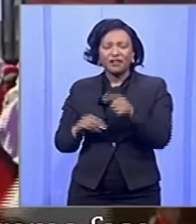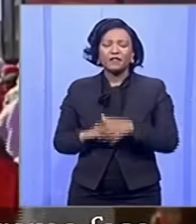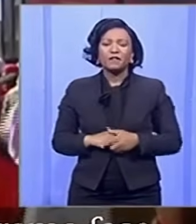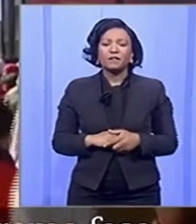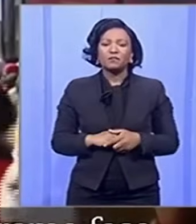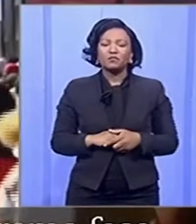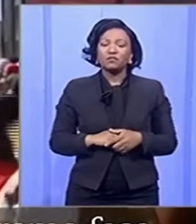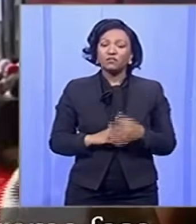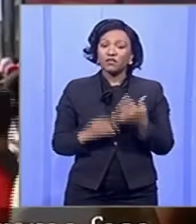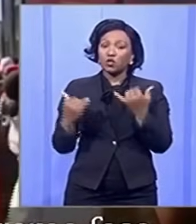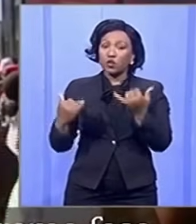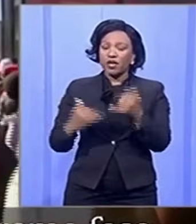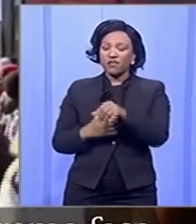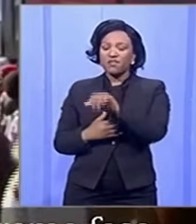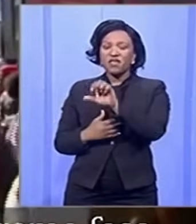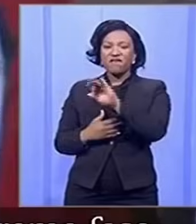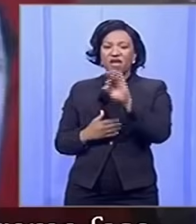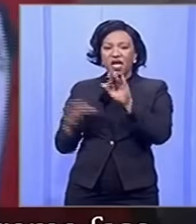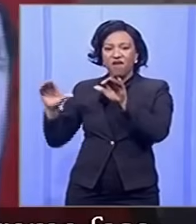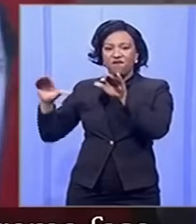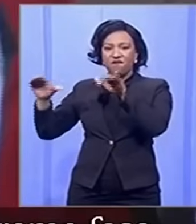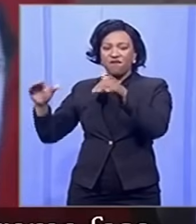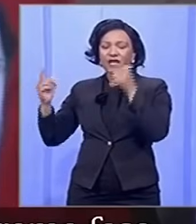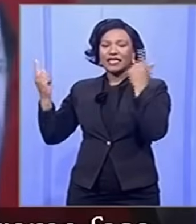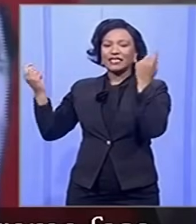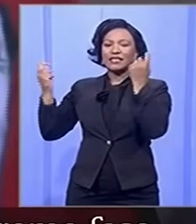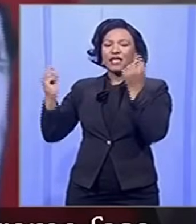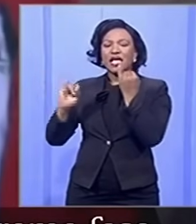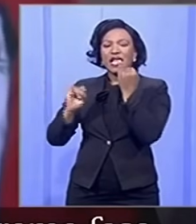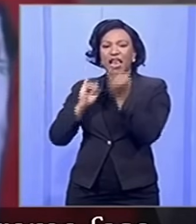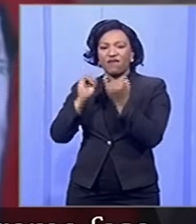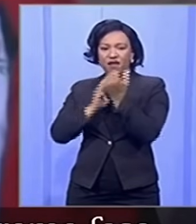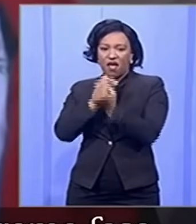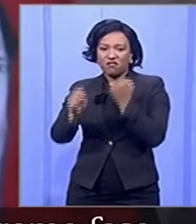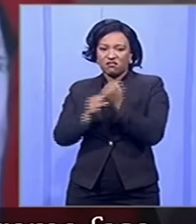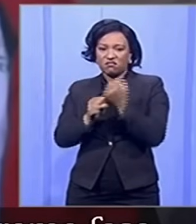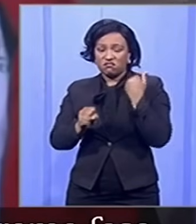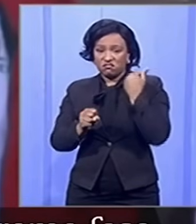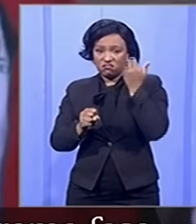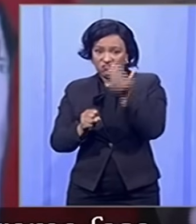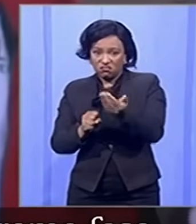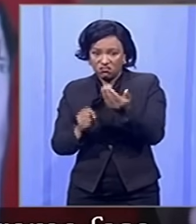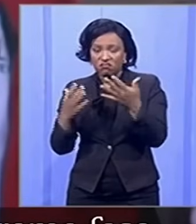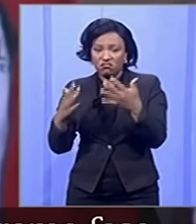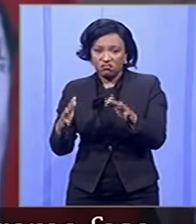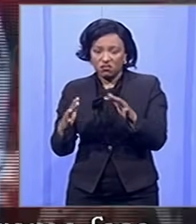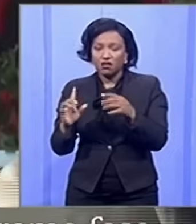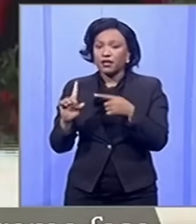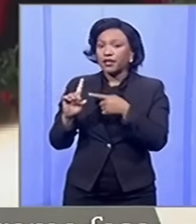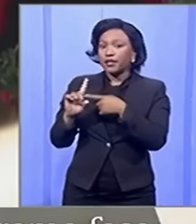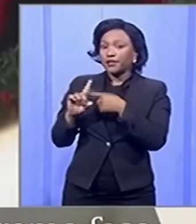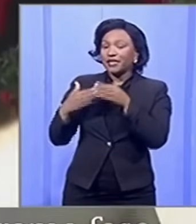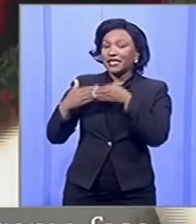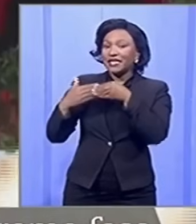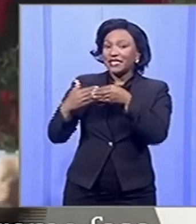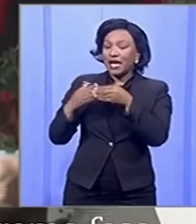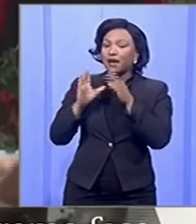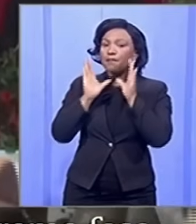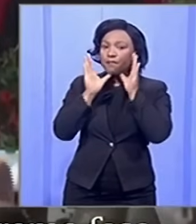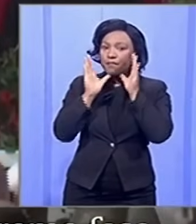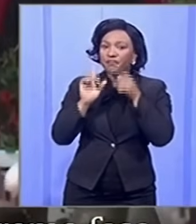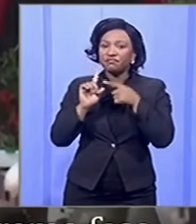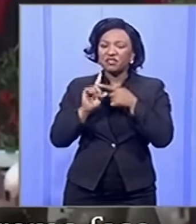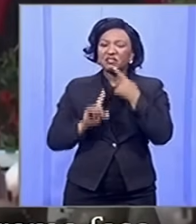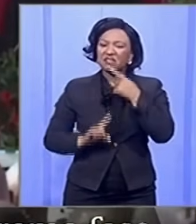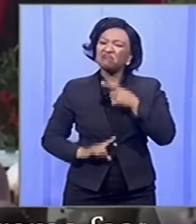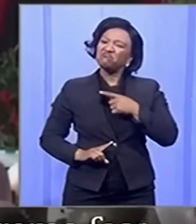EFF e hlwile e keteka mengwaga e lesomete e le gona moetapele wa mokgatlo Julius Malema o ikana go